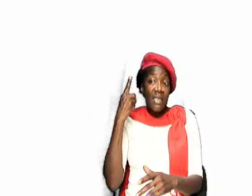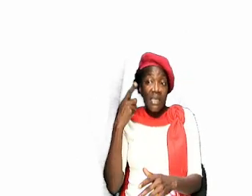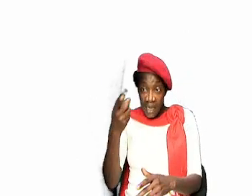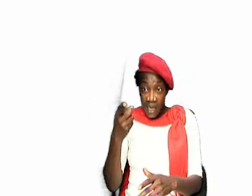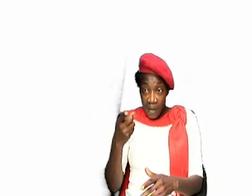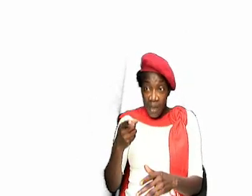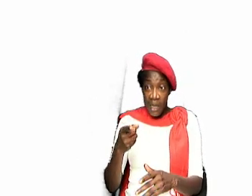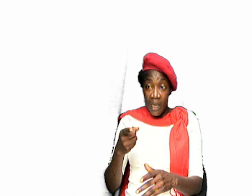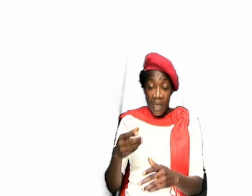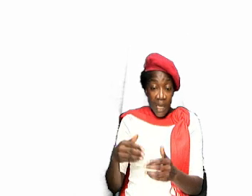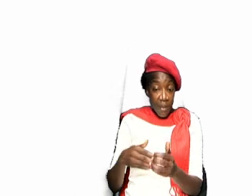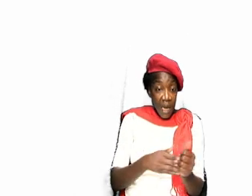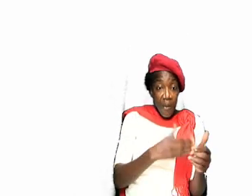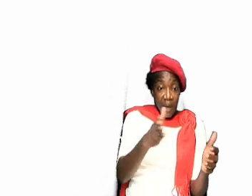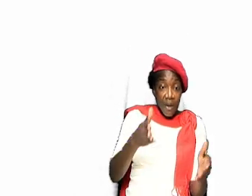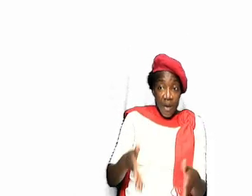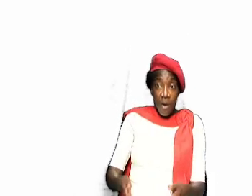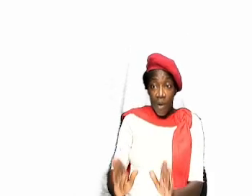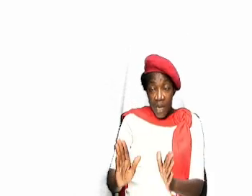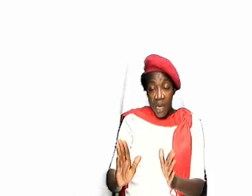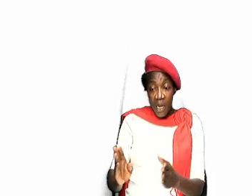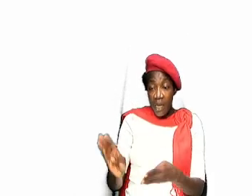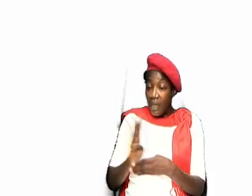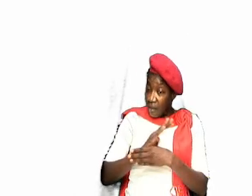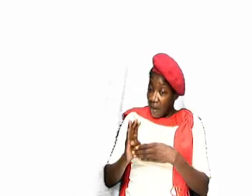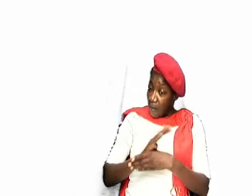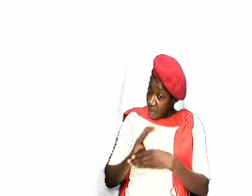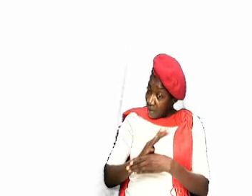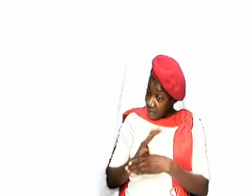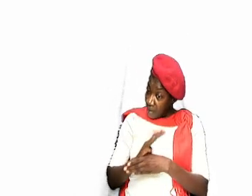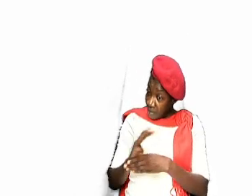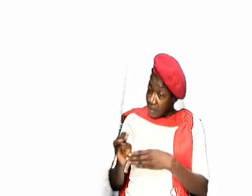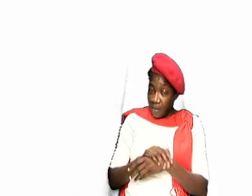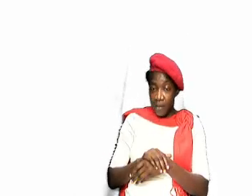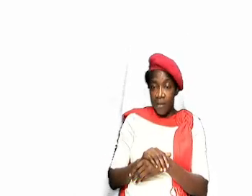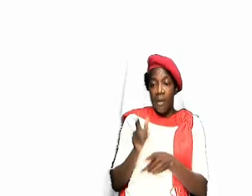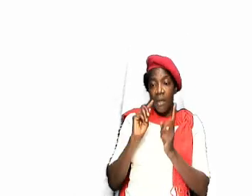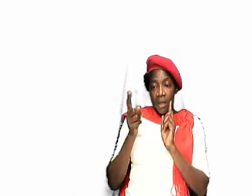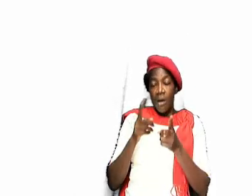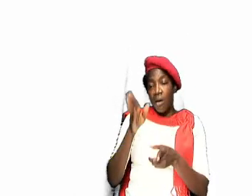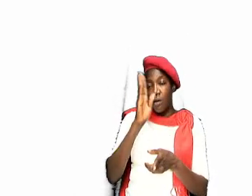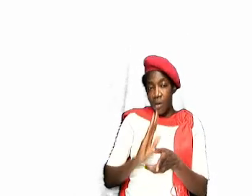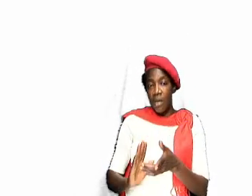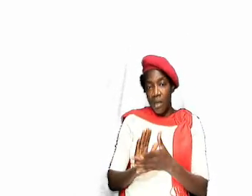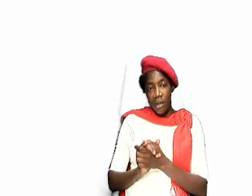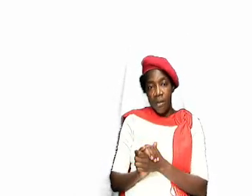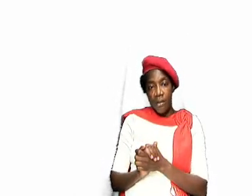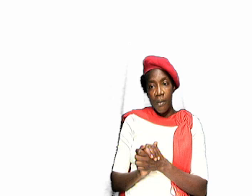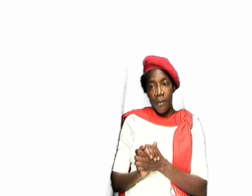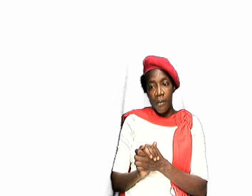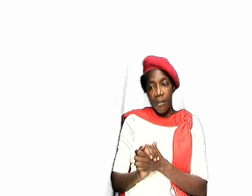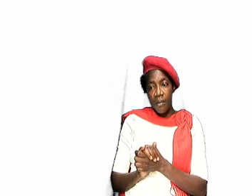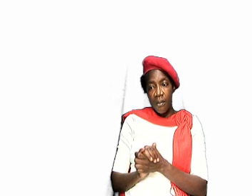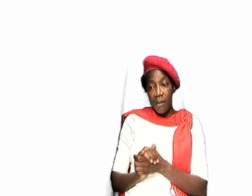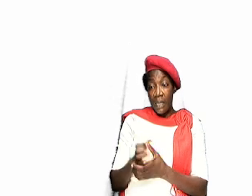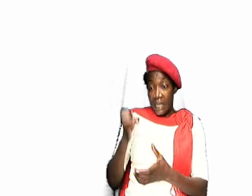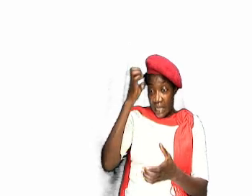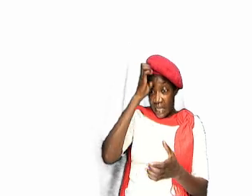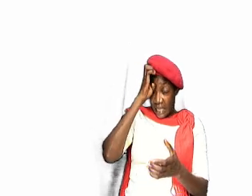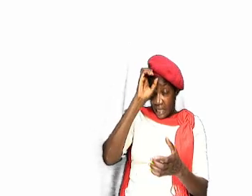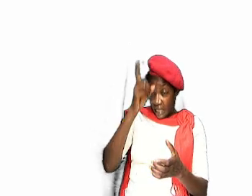path. If it's a business venture, talk to God. If it's